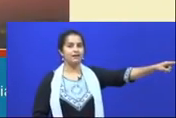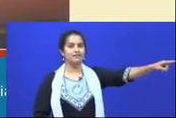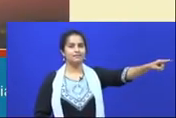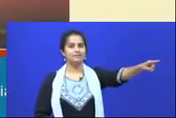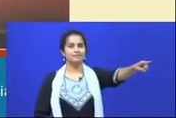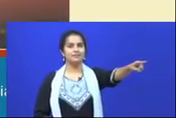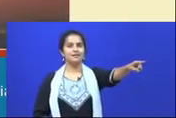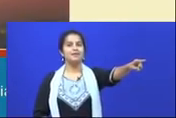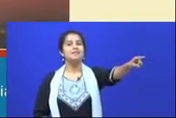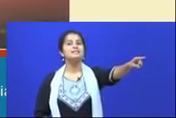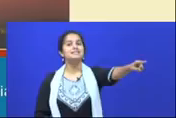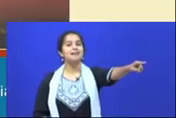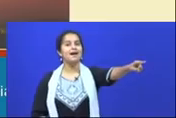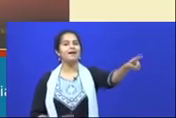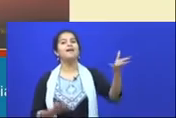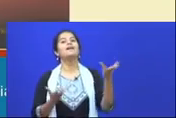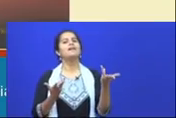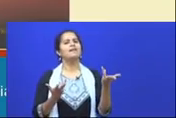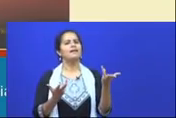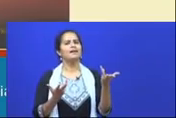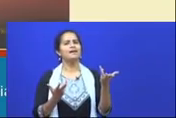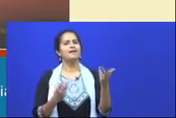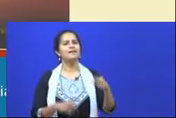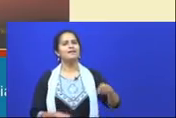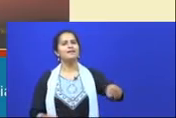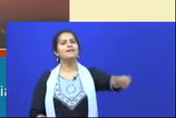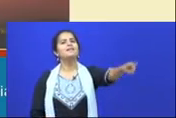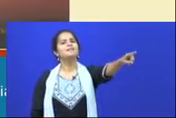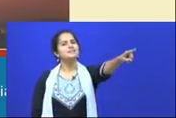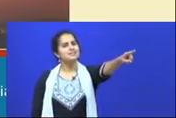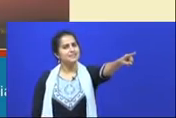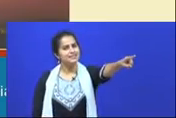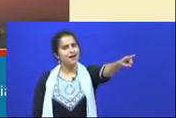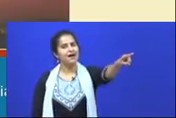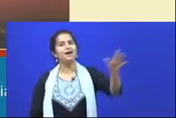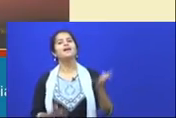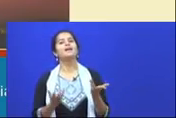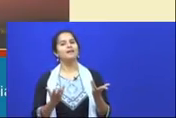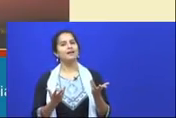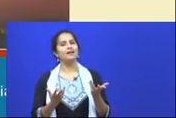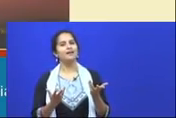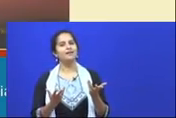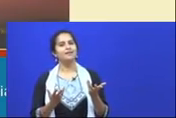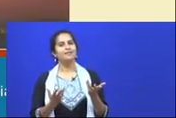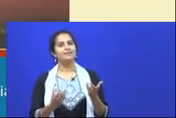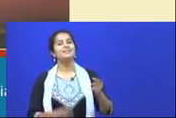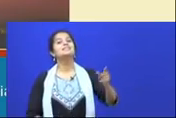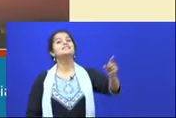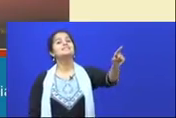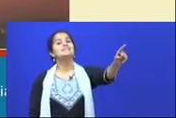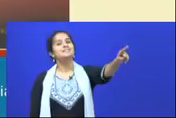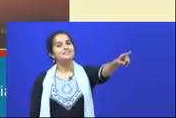Saha, saha kaha, saha kaha,